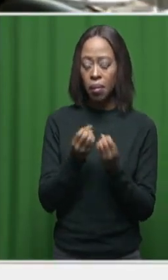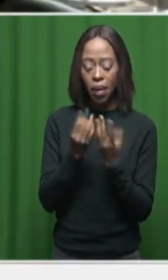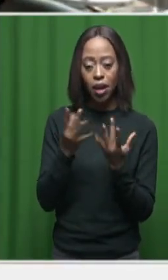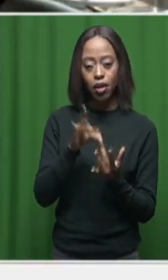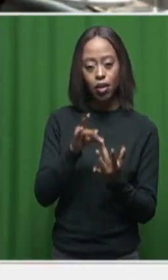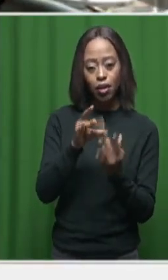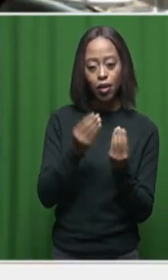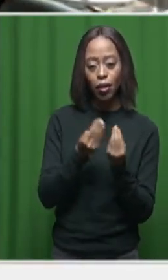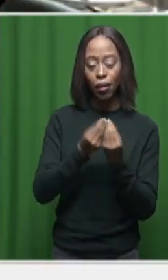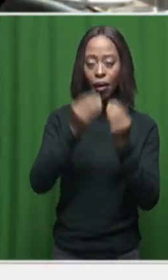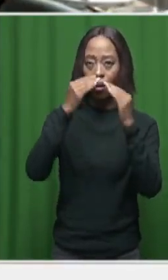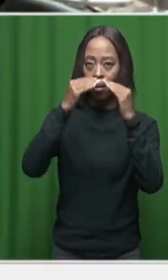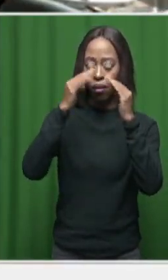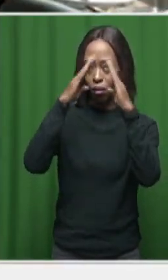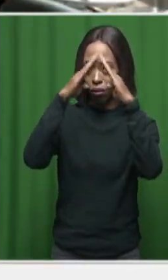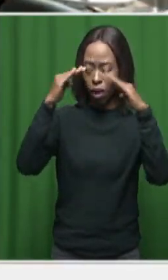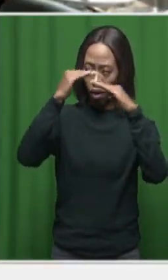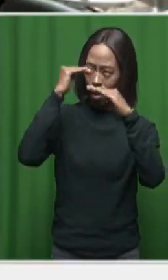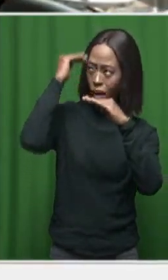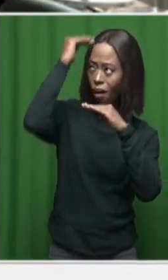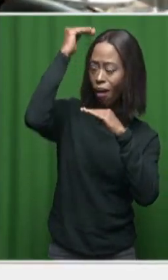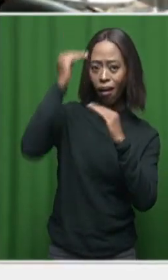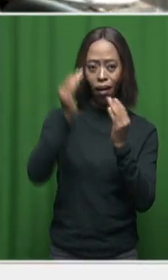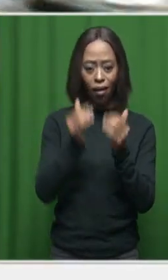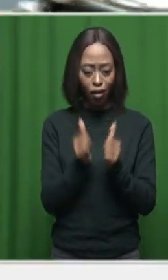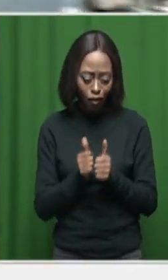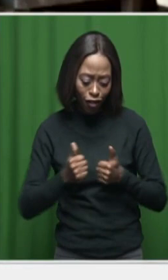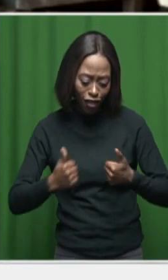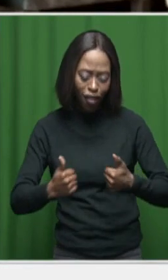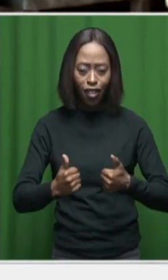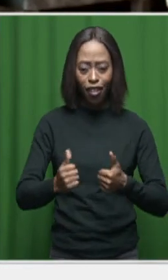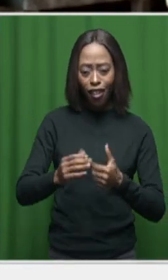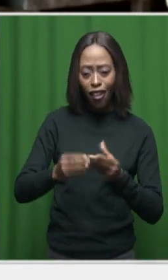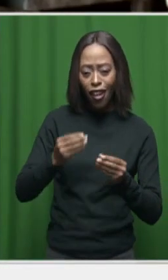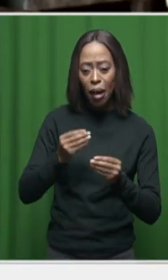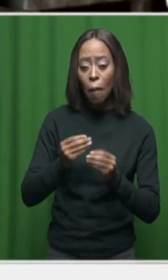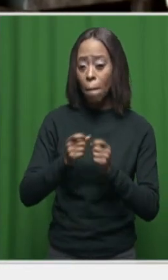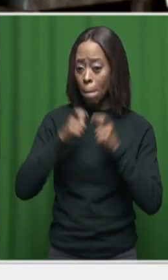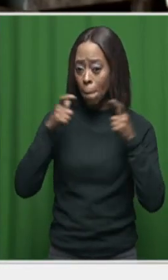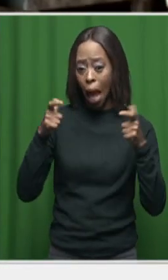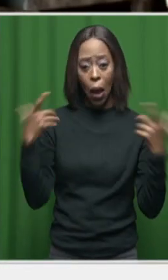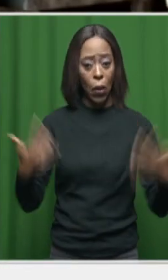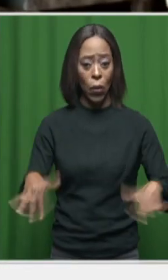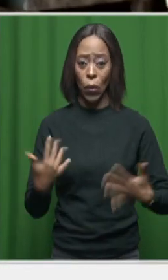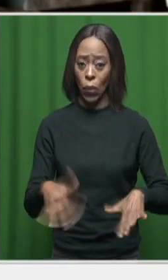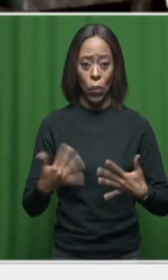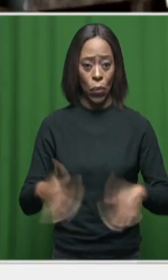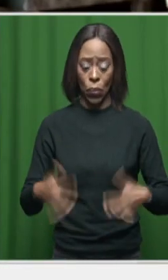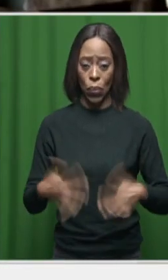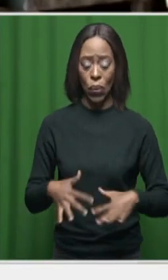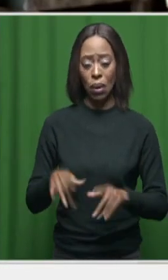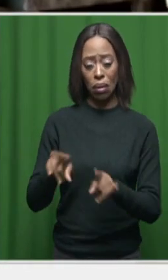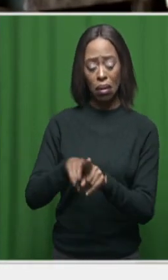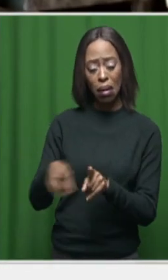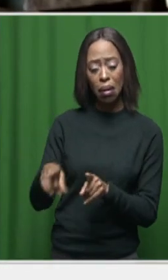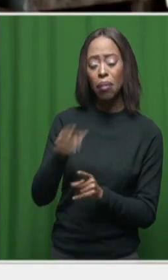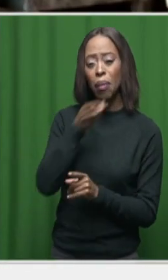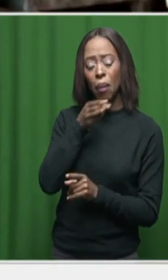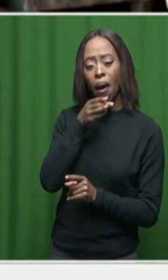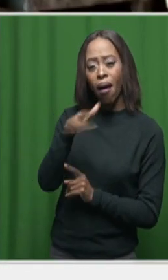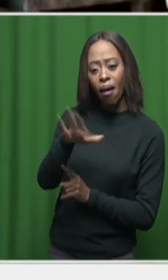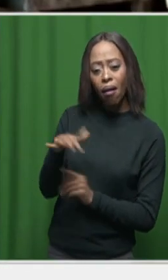the very high ceilings that we have here, all the furniture, the extra large furniture in the dining room, in the main area, in the bar